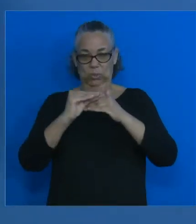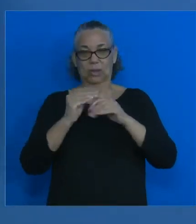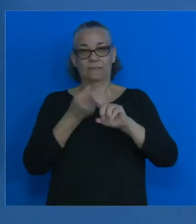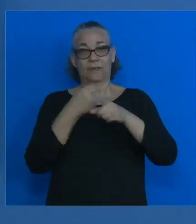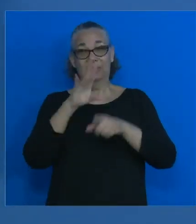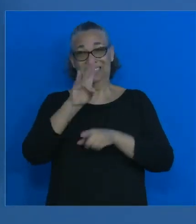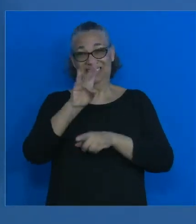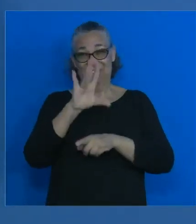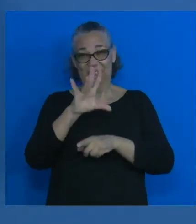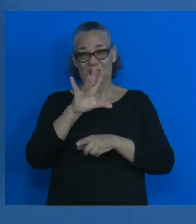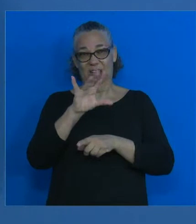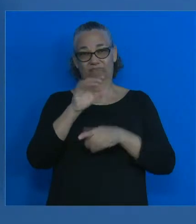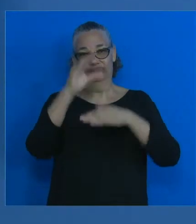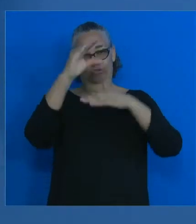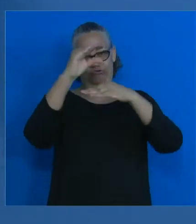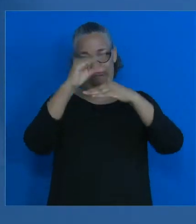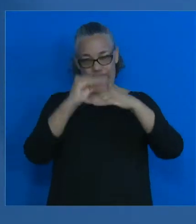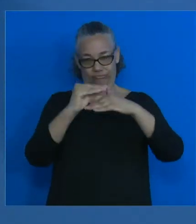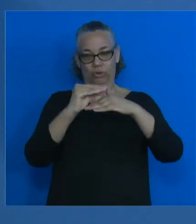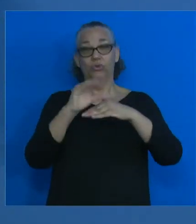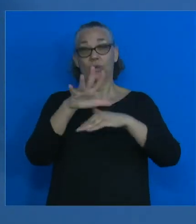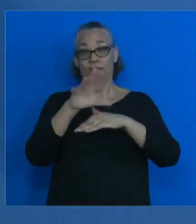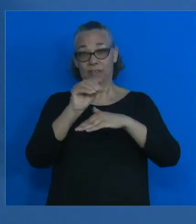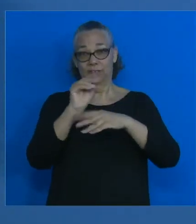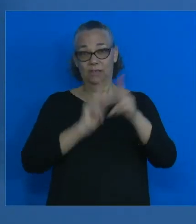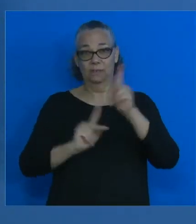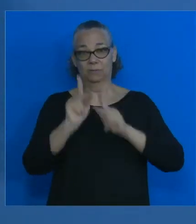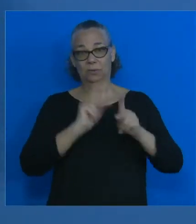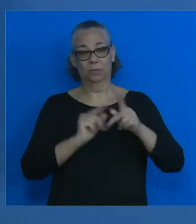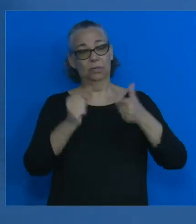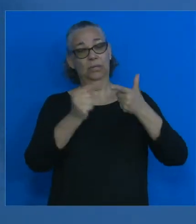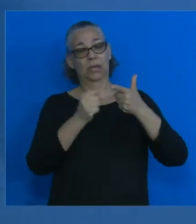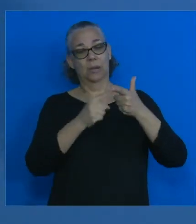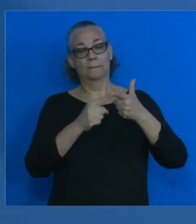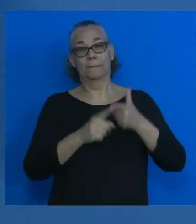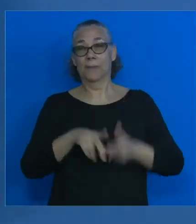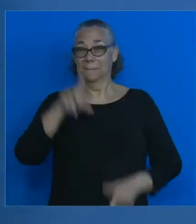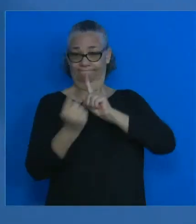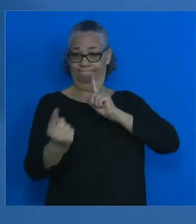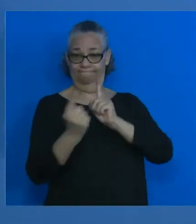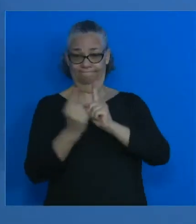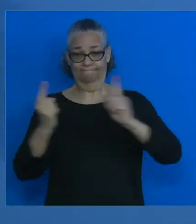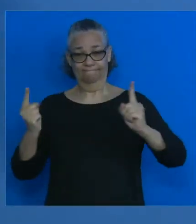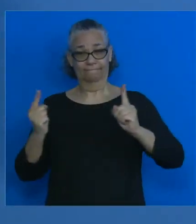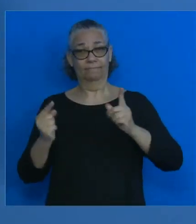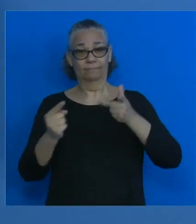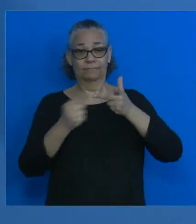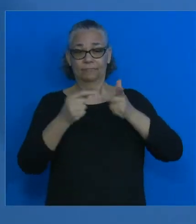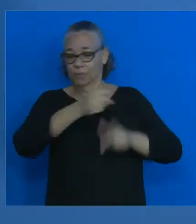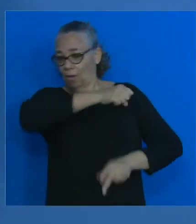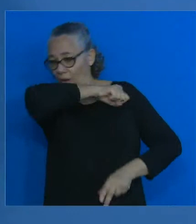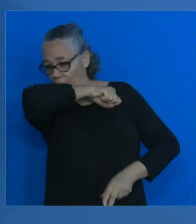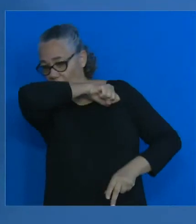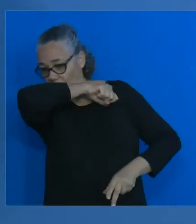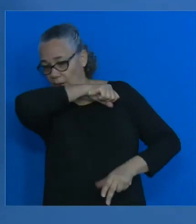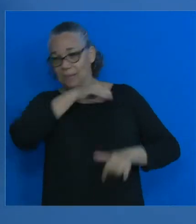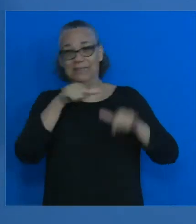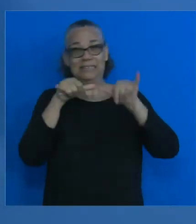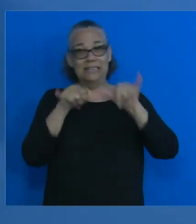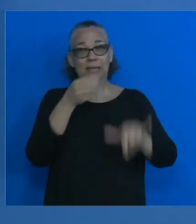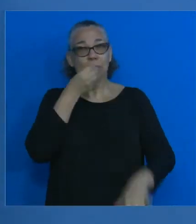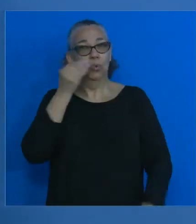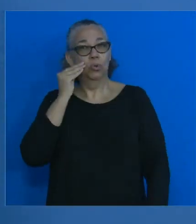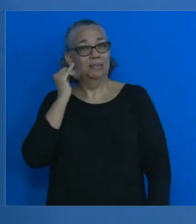50 persons. And 2, a more comprehensive mandatory mask mandate. For your cough, stay at home if you